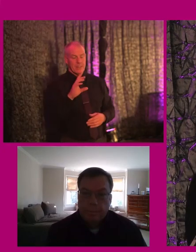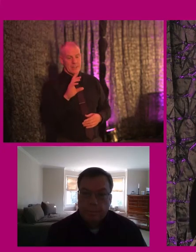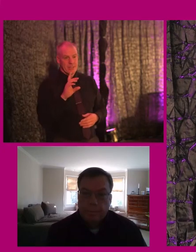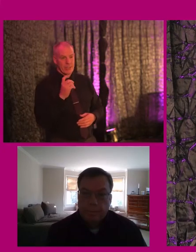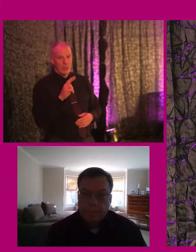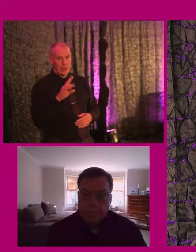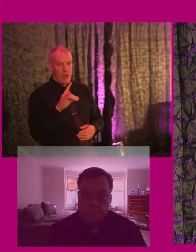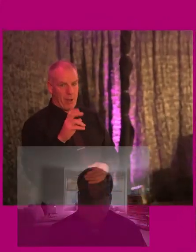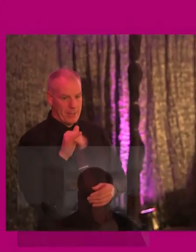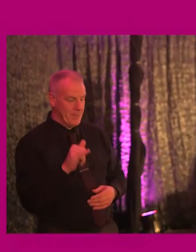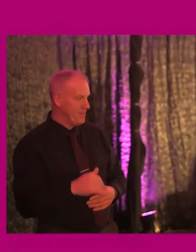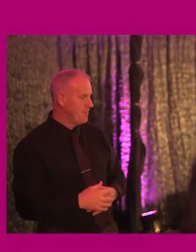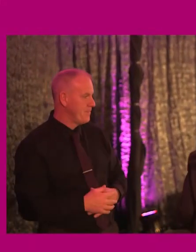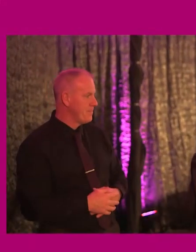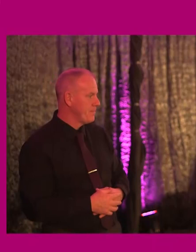Thank you.